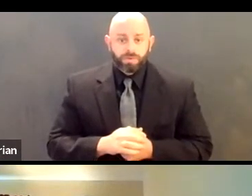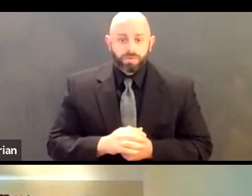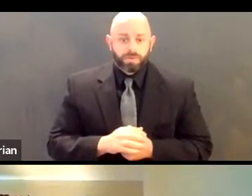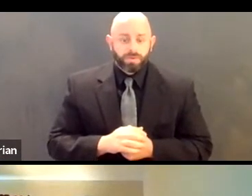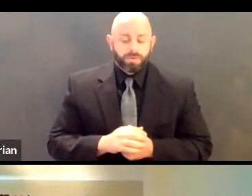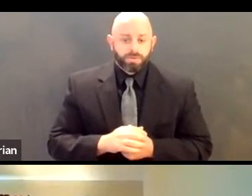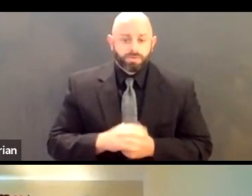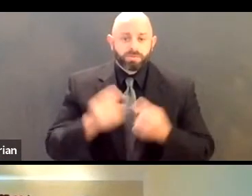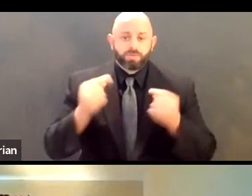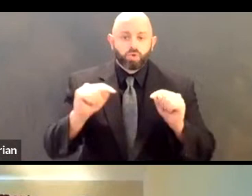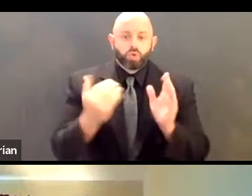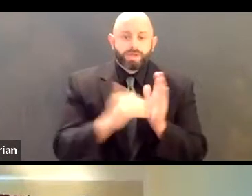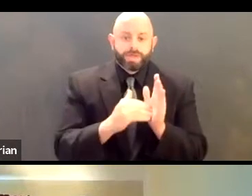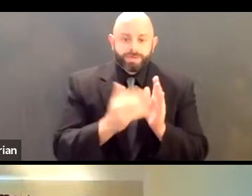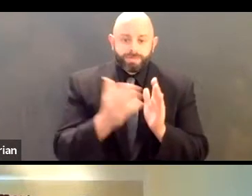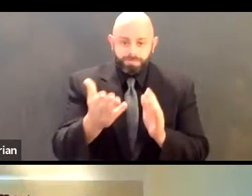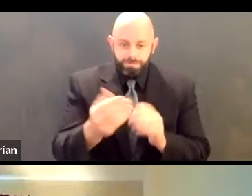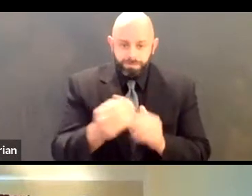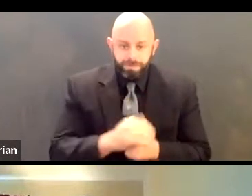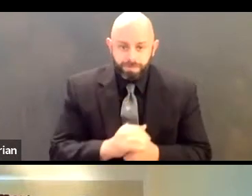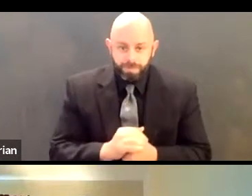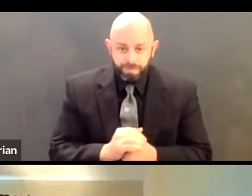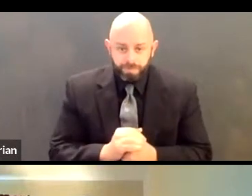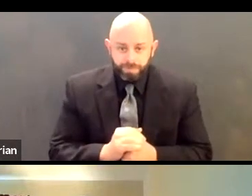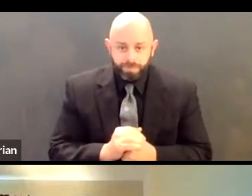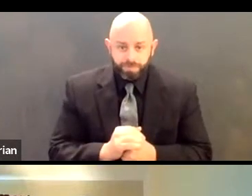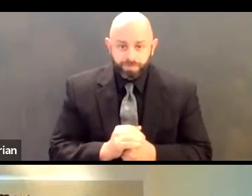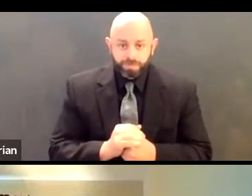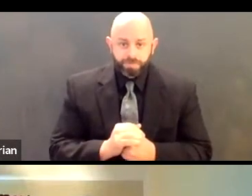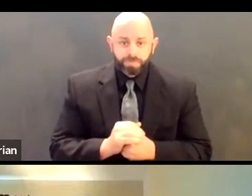Go ahead and try again for us.